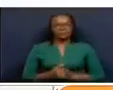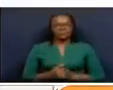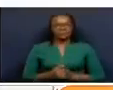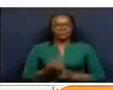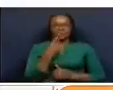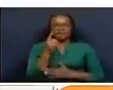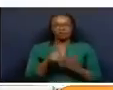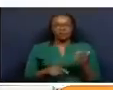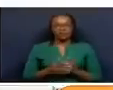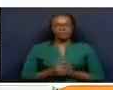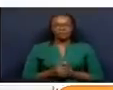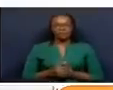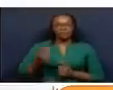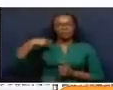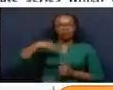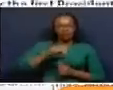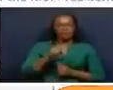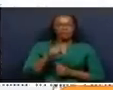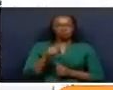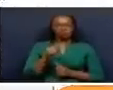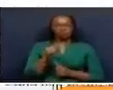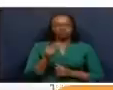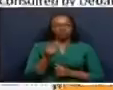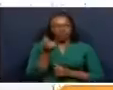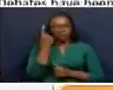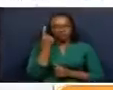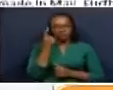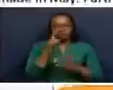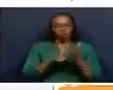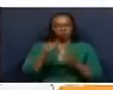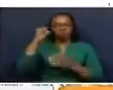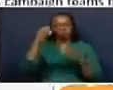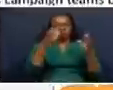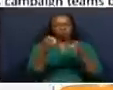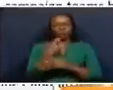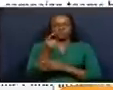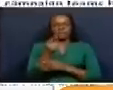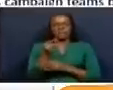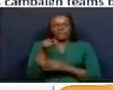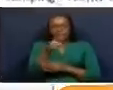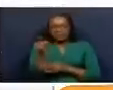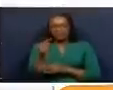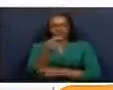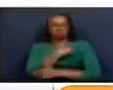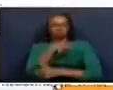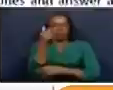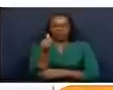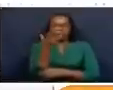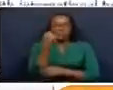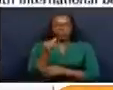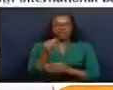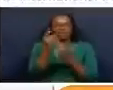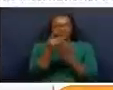says, we have taken note of statements issued by political parties suggesting that they were not consulted by Debates Media